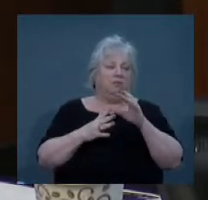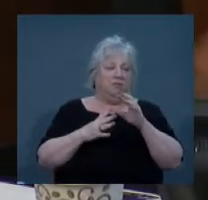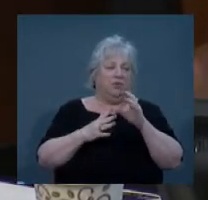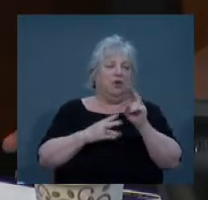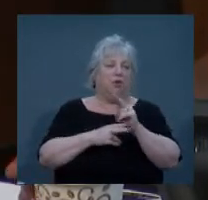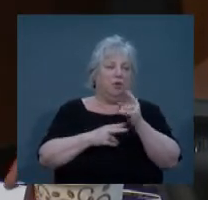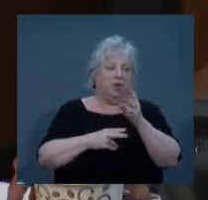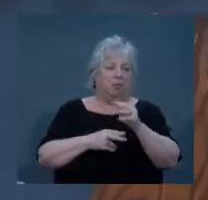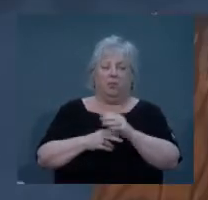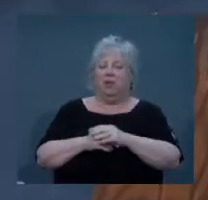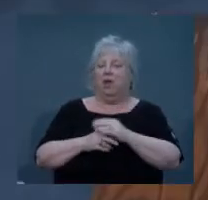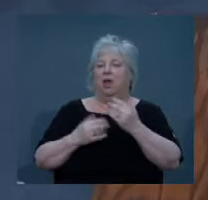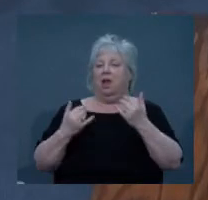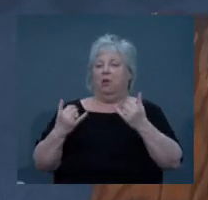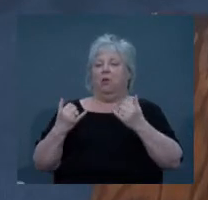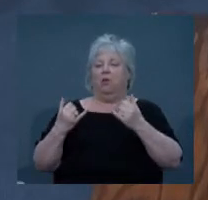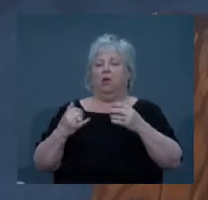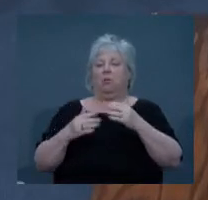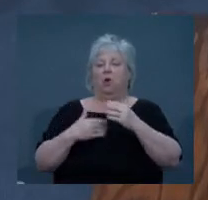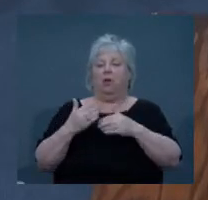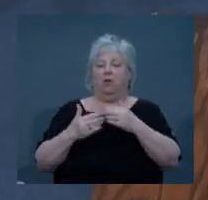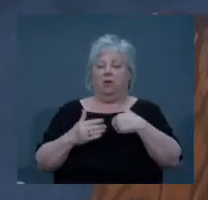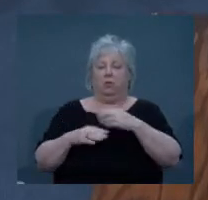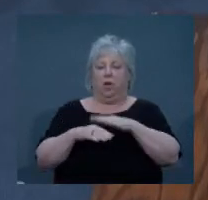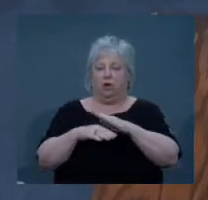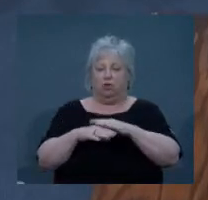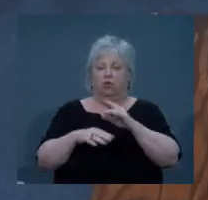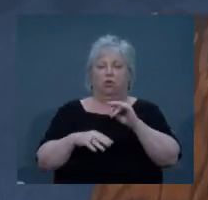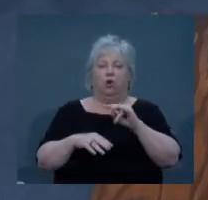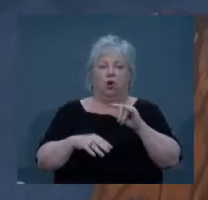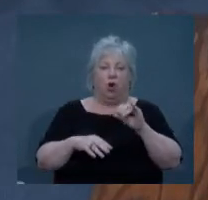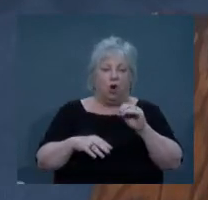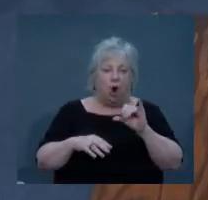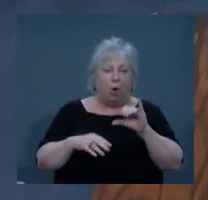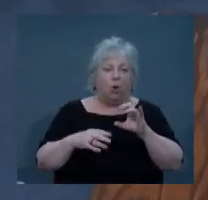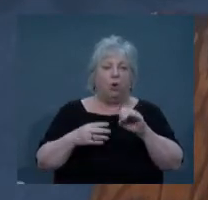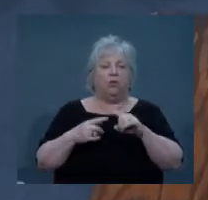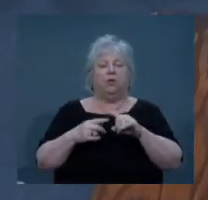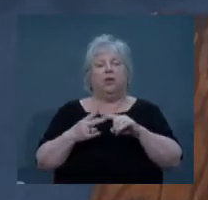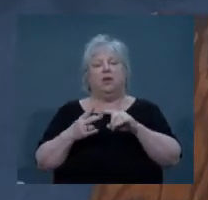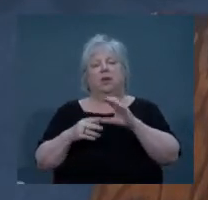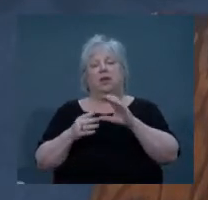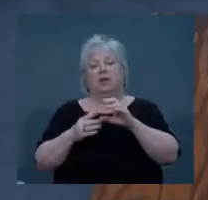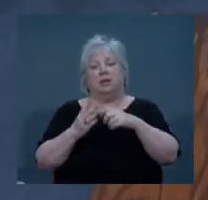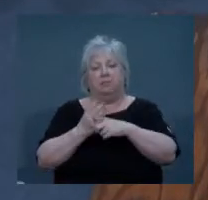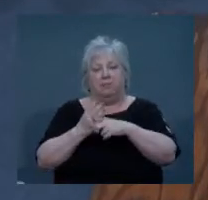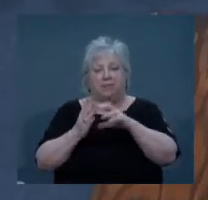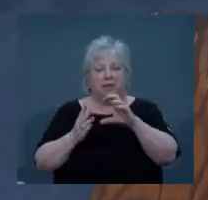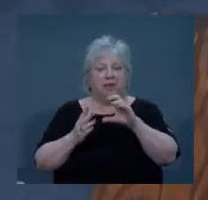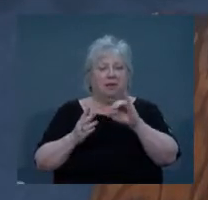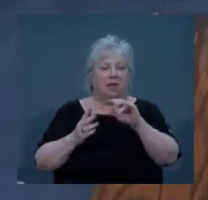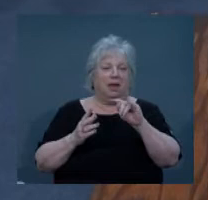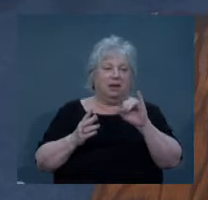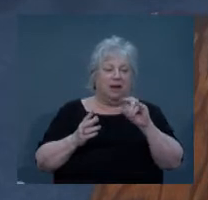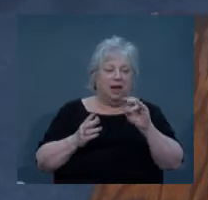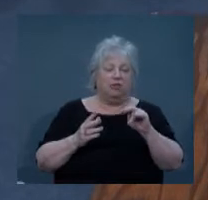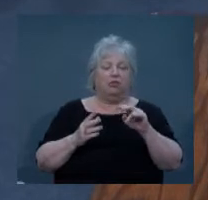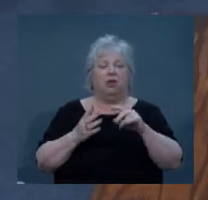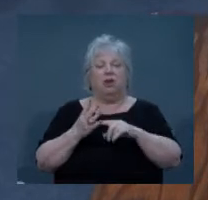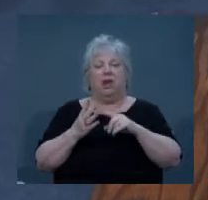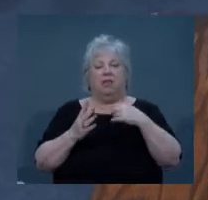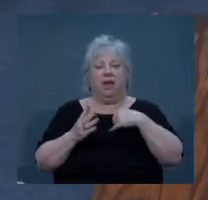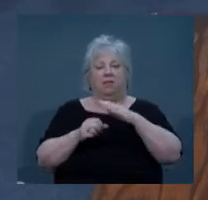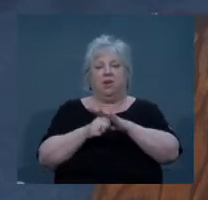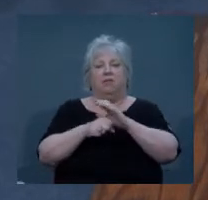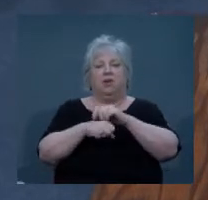I mean, our current process, I mean, we issue notice, we issue citation. They have a period of time to bring the units into compliance.